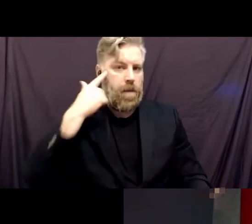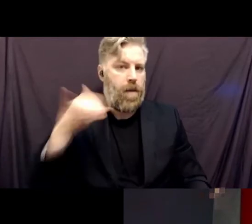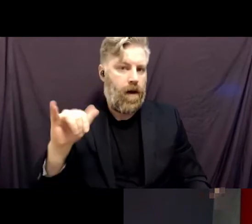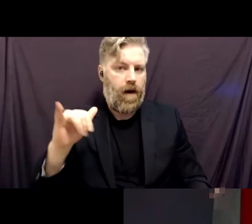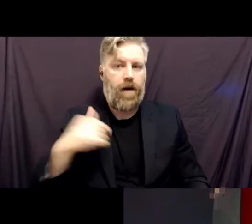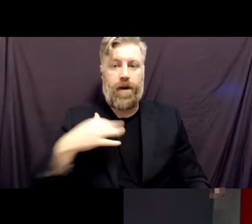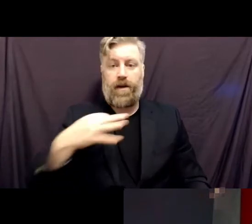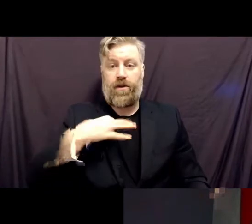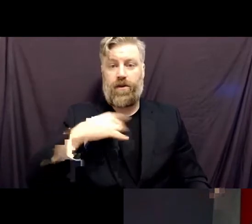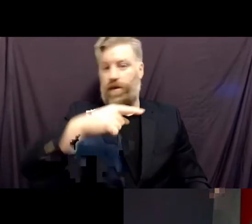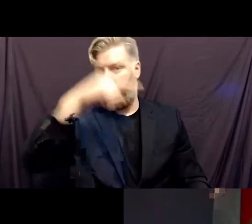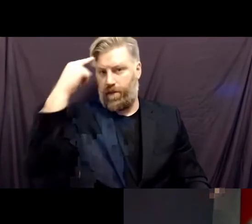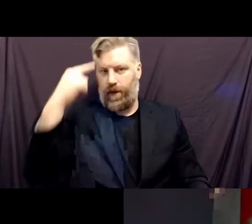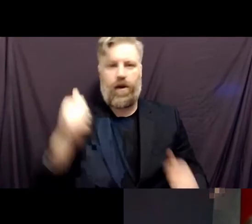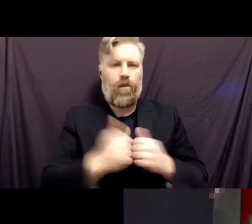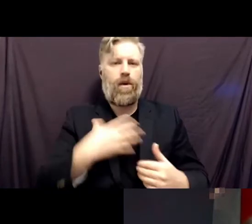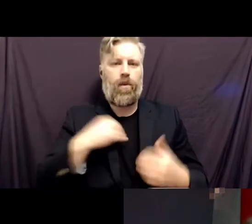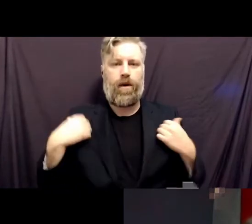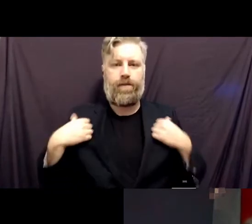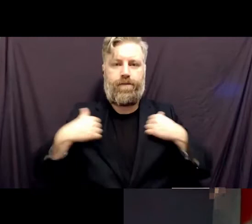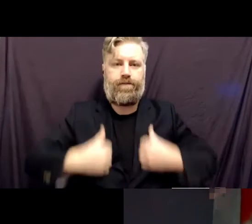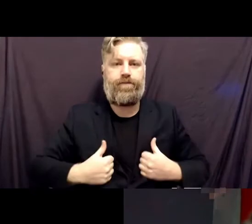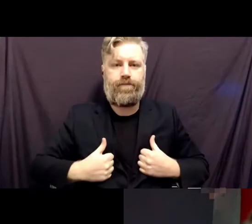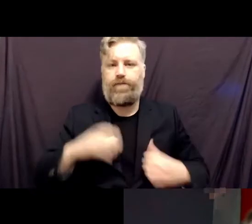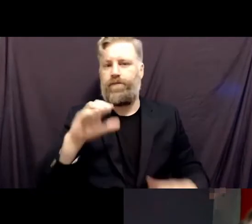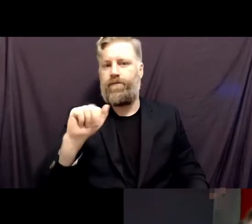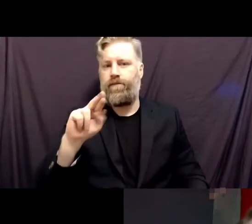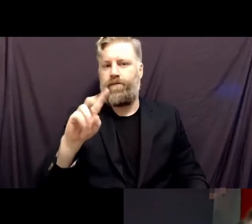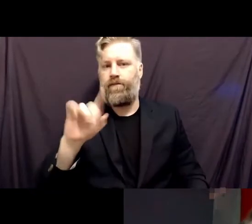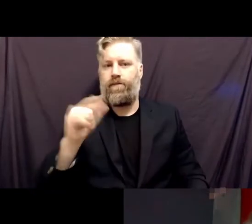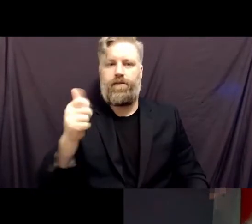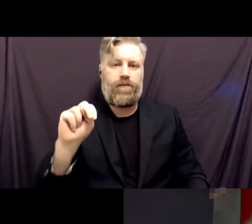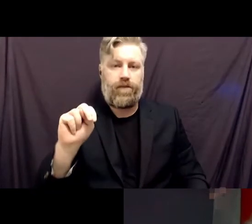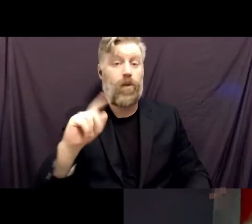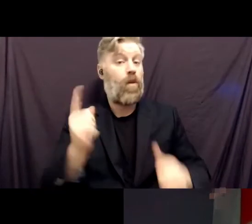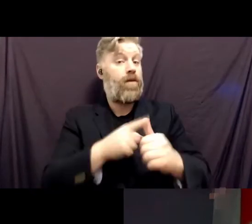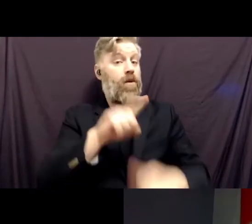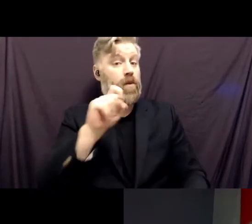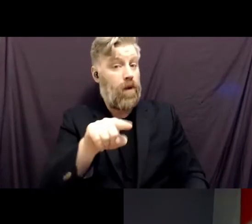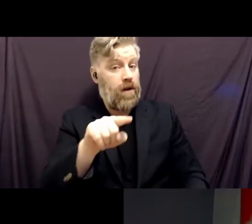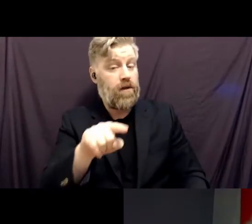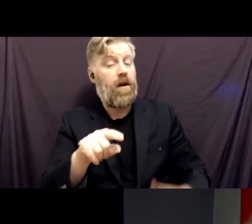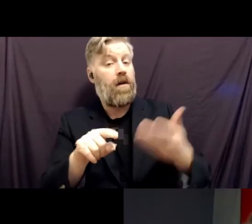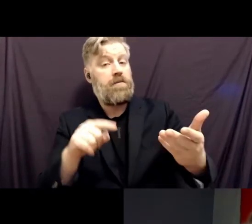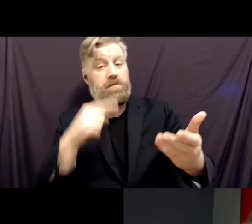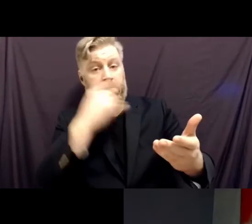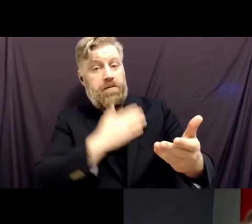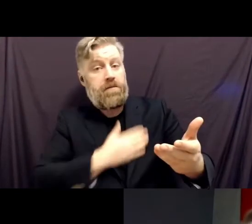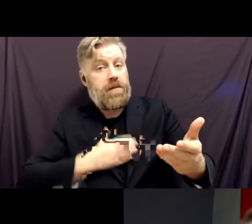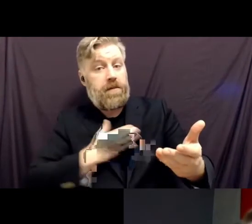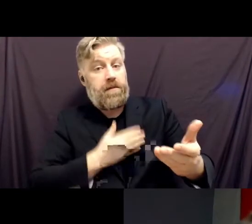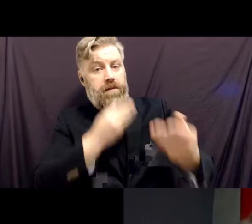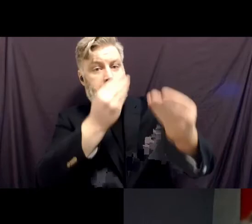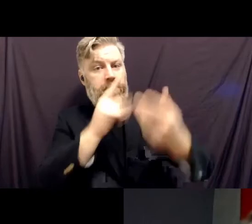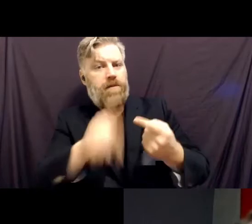shirt with a white cardigan. So we'll start off with our first question. Could you please tell us about the